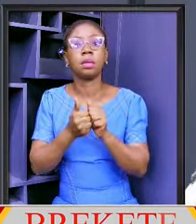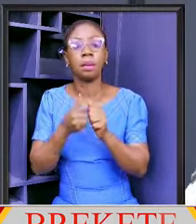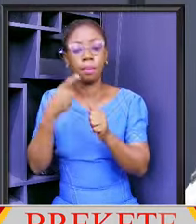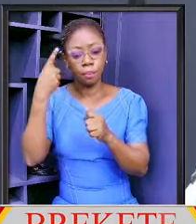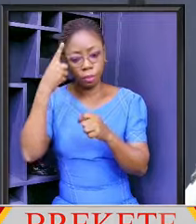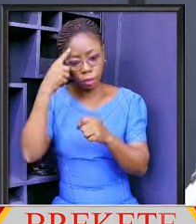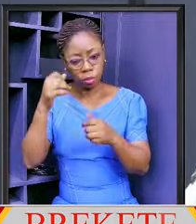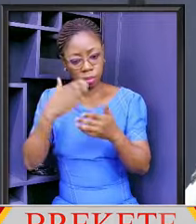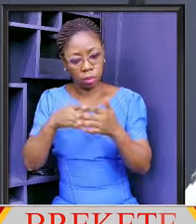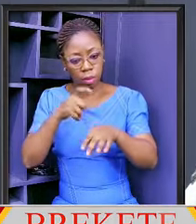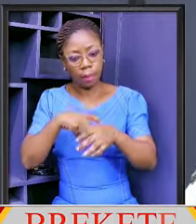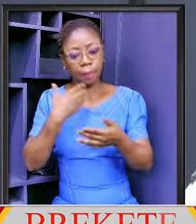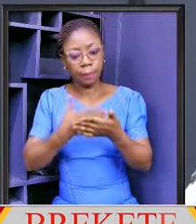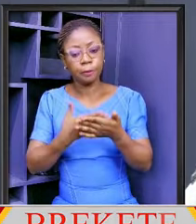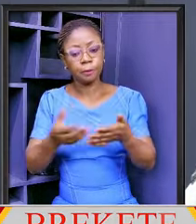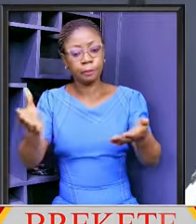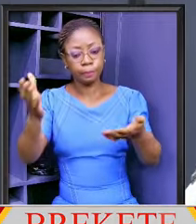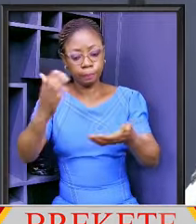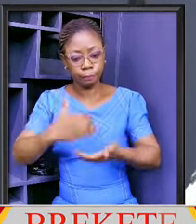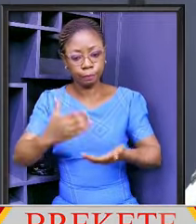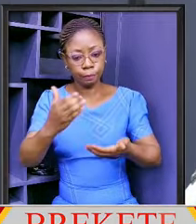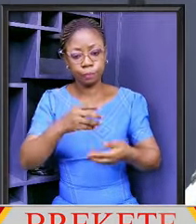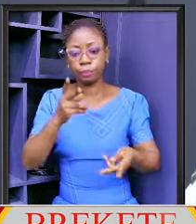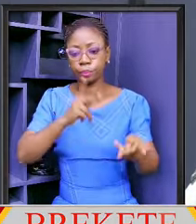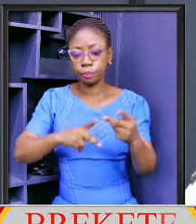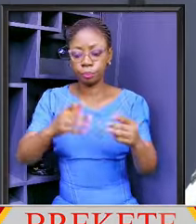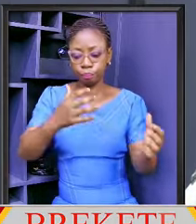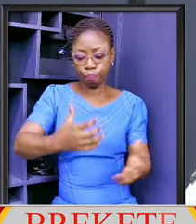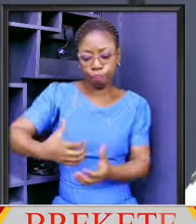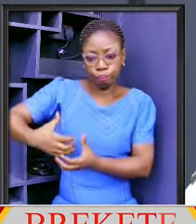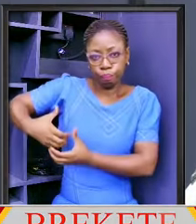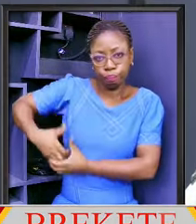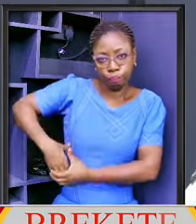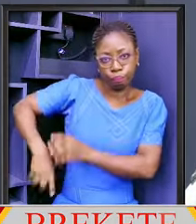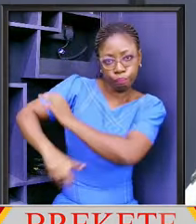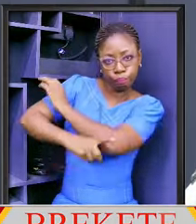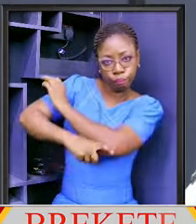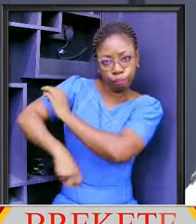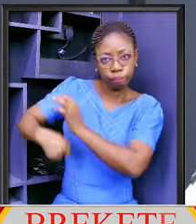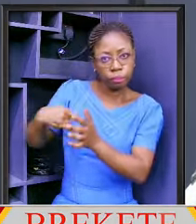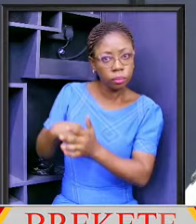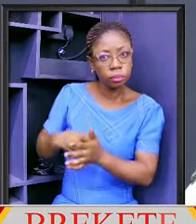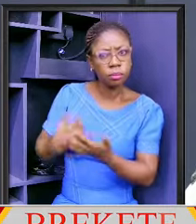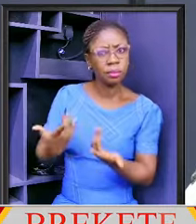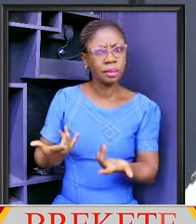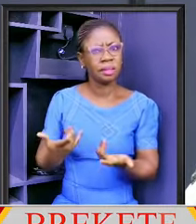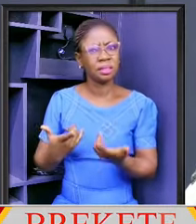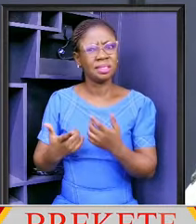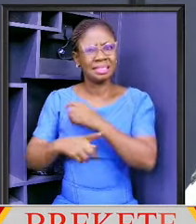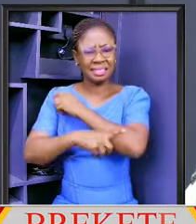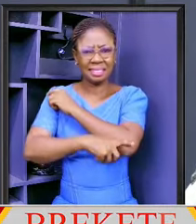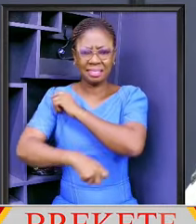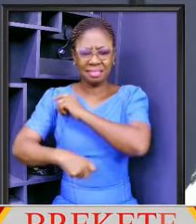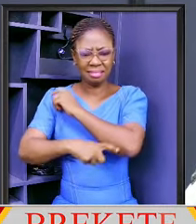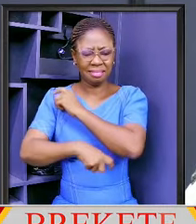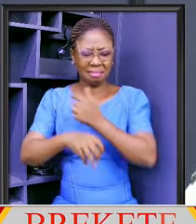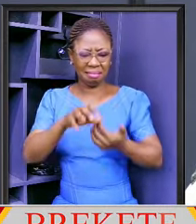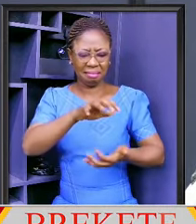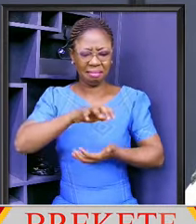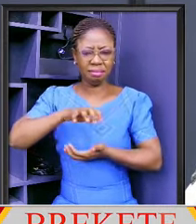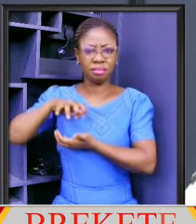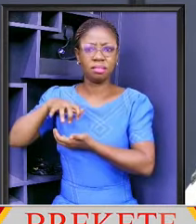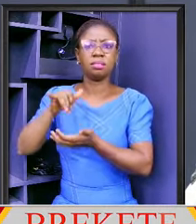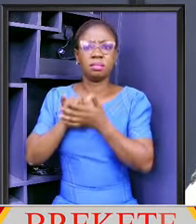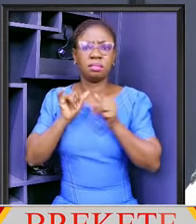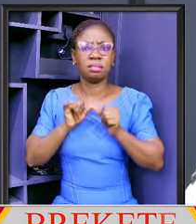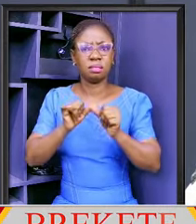Because the ones were thief before, nothing happened to them. So the thiefing is a continuous thing.